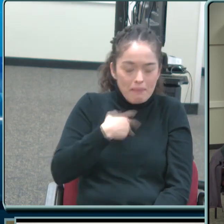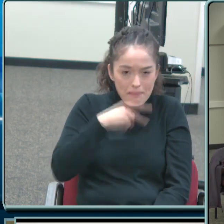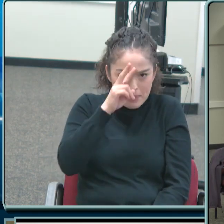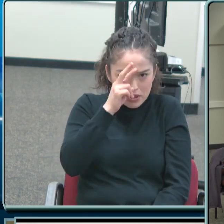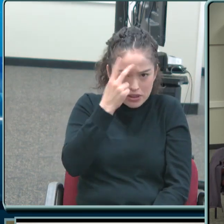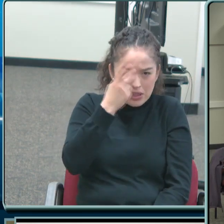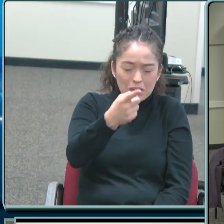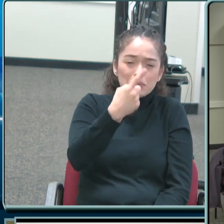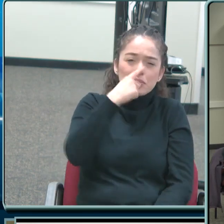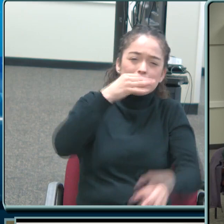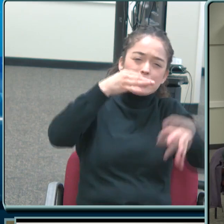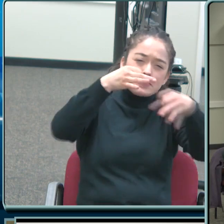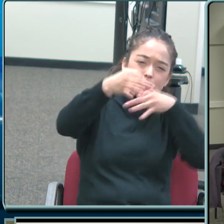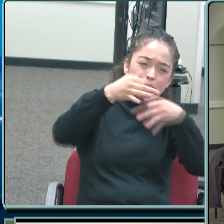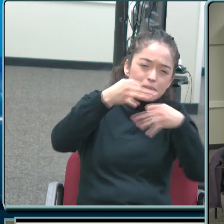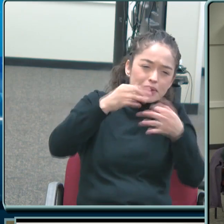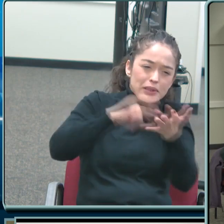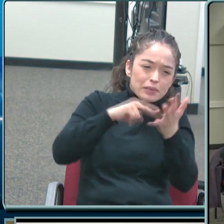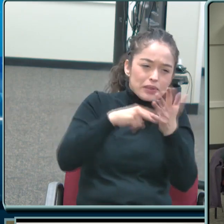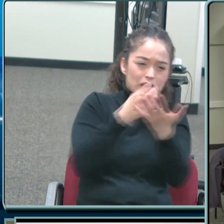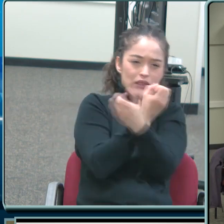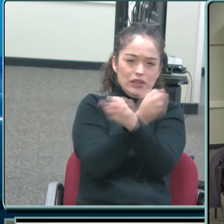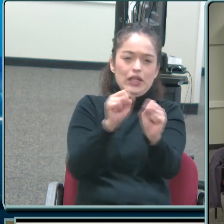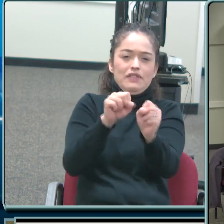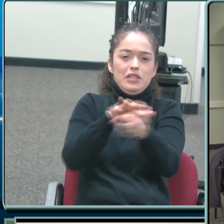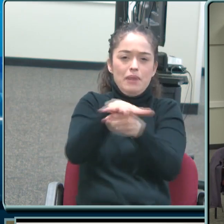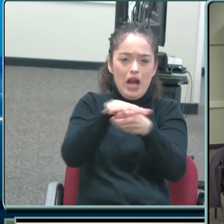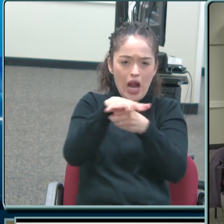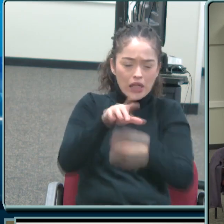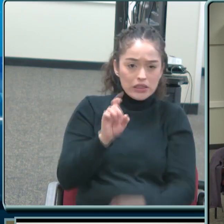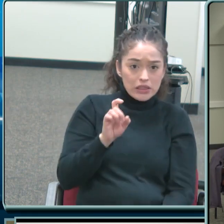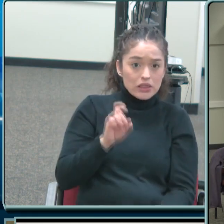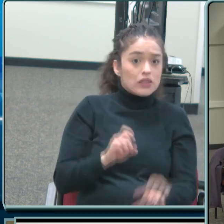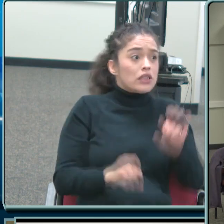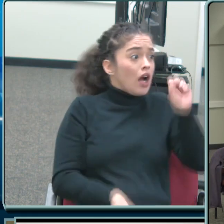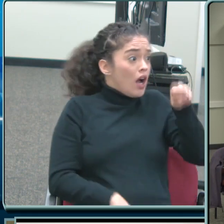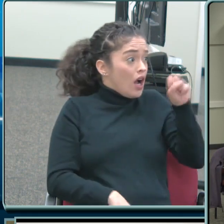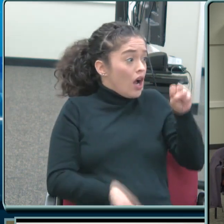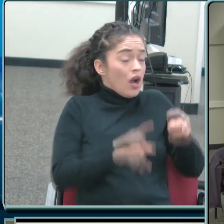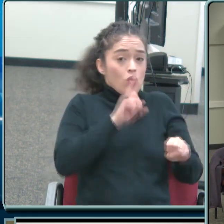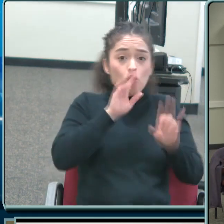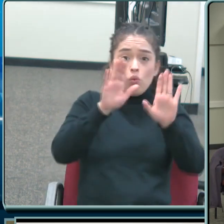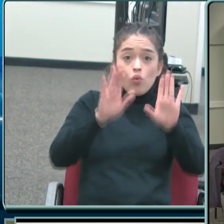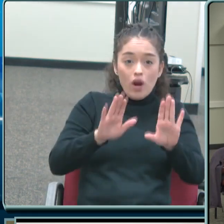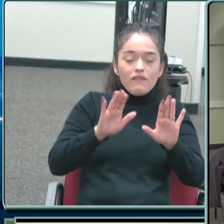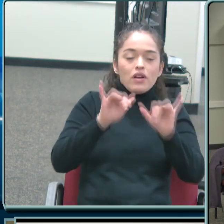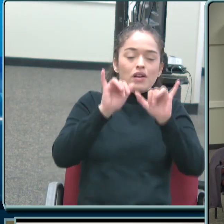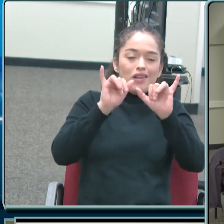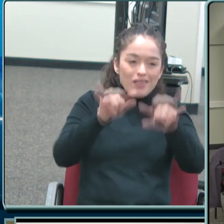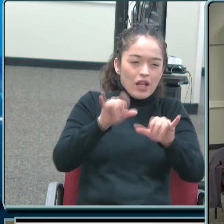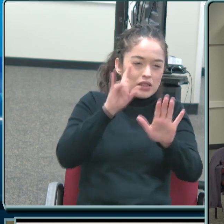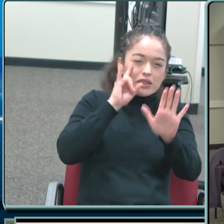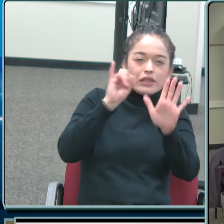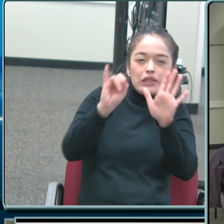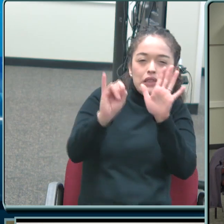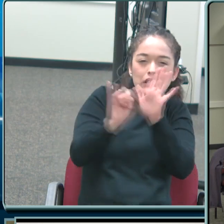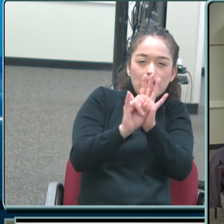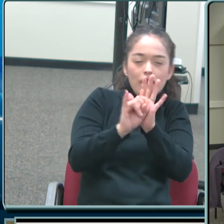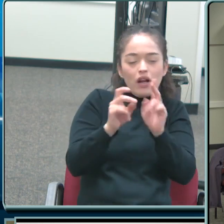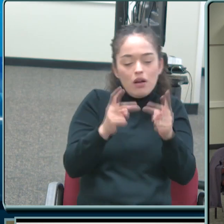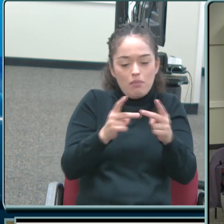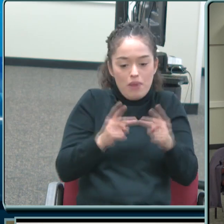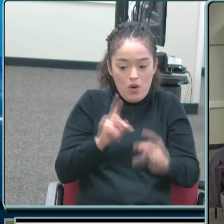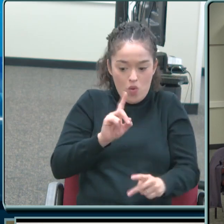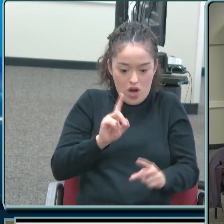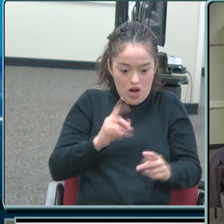can you explain what the safe spaces are, please? Yes, that's a great question. Safe Spaces through CTC is identified as a place where